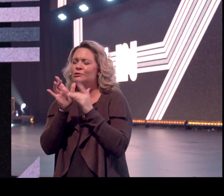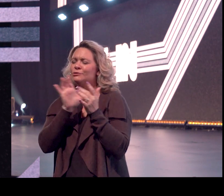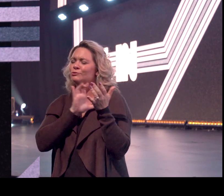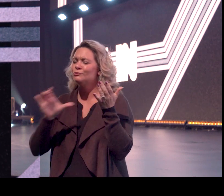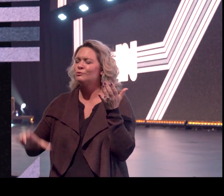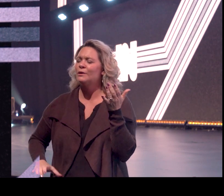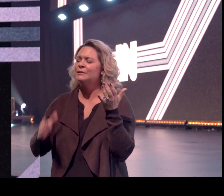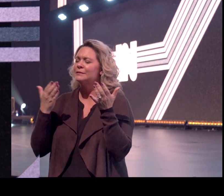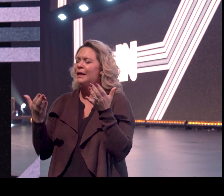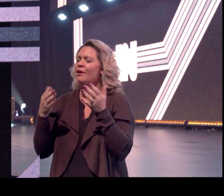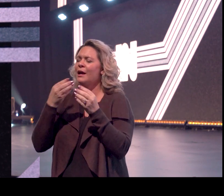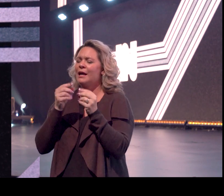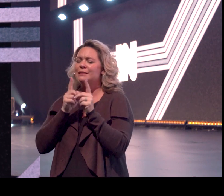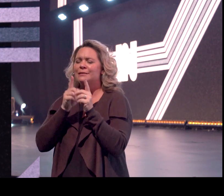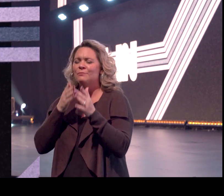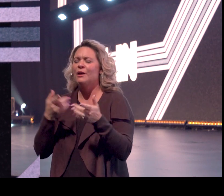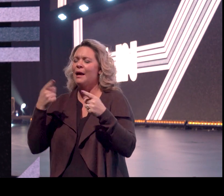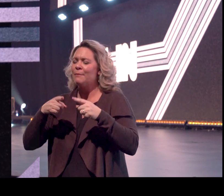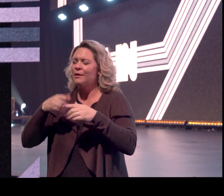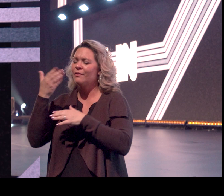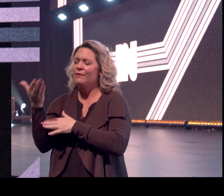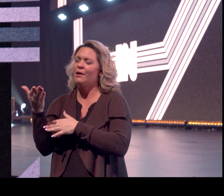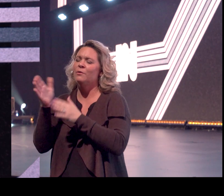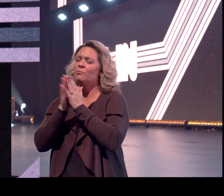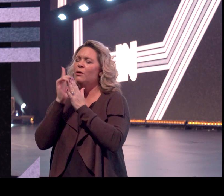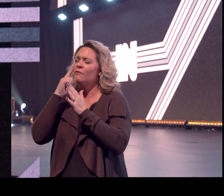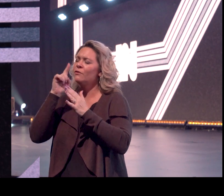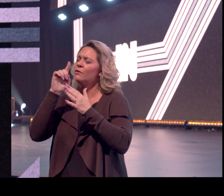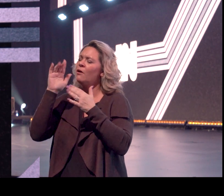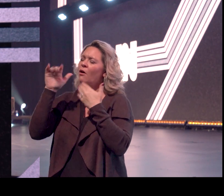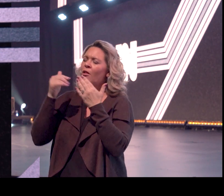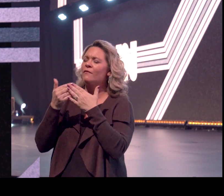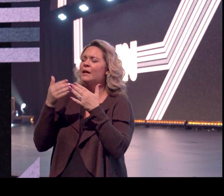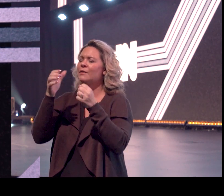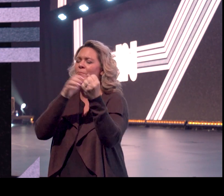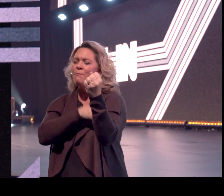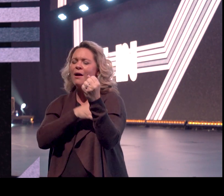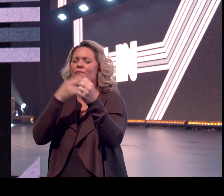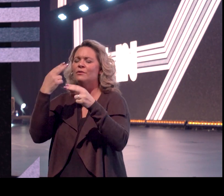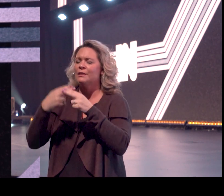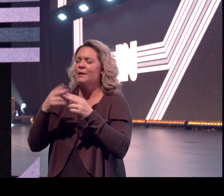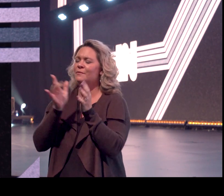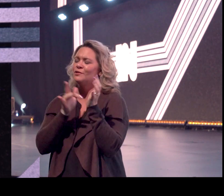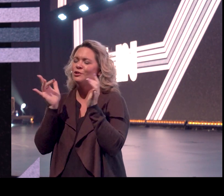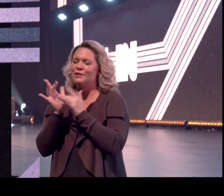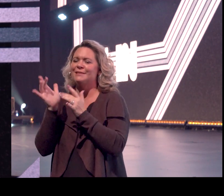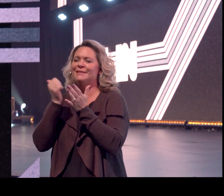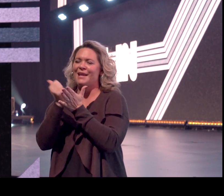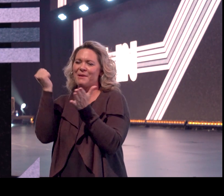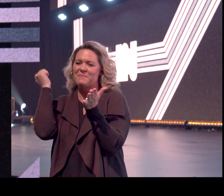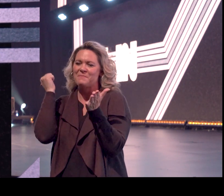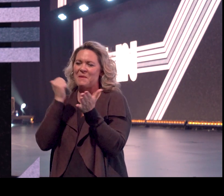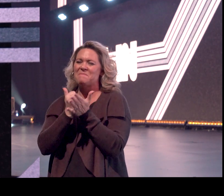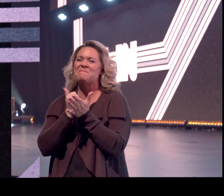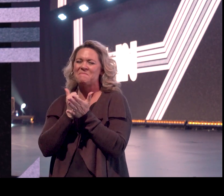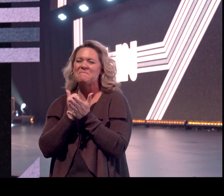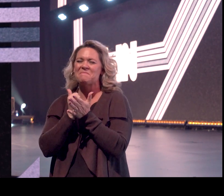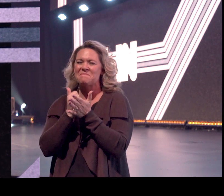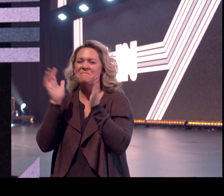for discipleship to happen in that part of our city. And we pray all this in the powerful name of Jesus. And we all